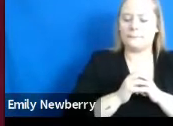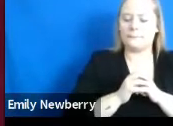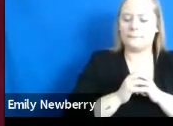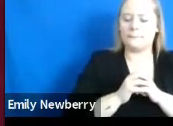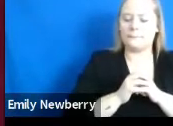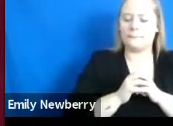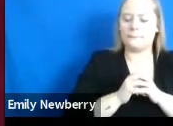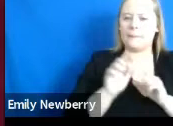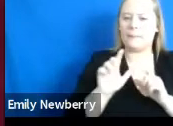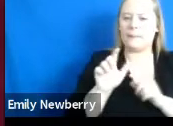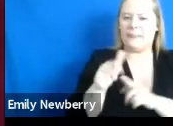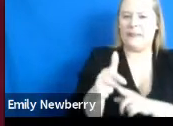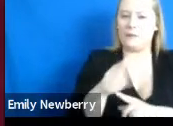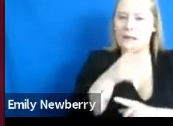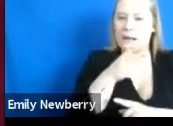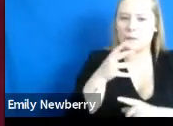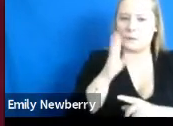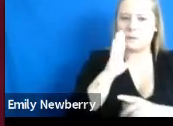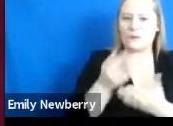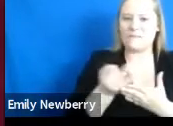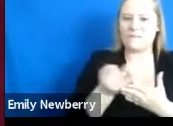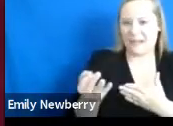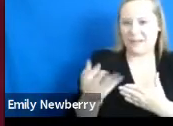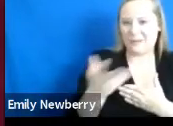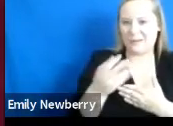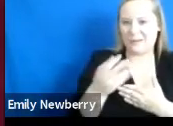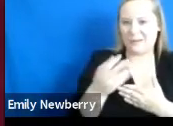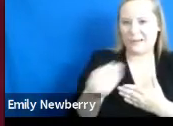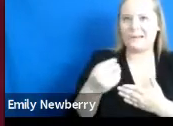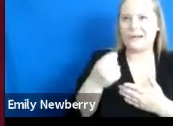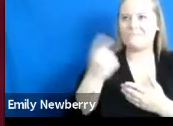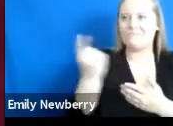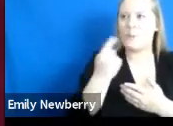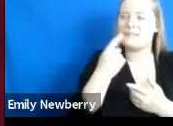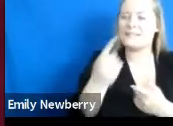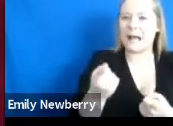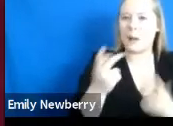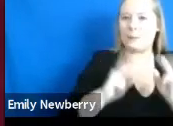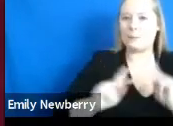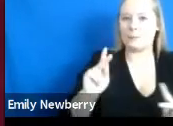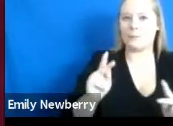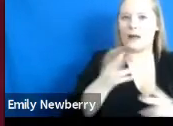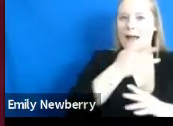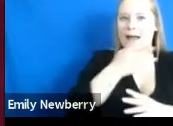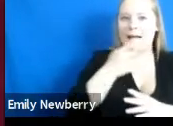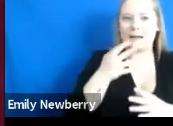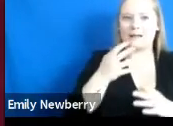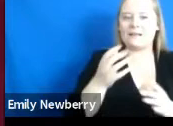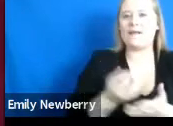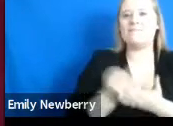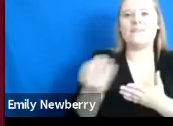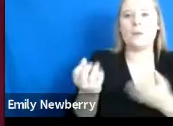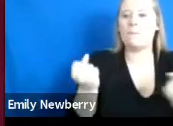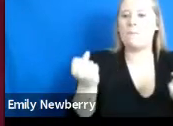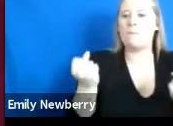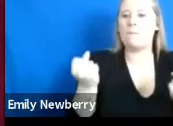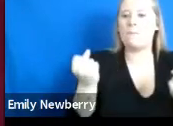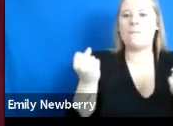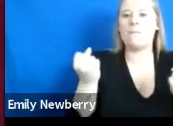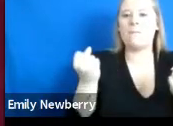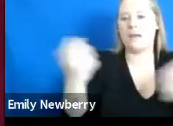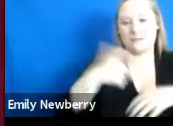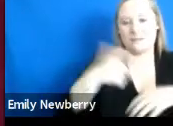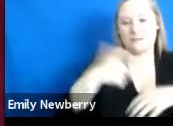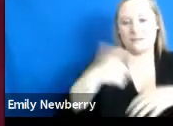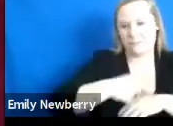agriculture would fail here. And I always tell people that agriculture has failed here many times, and